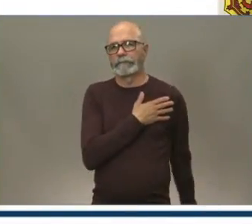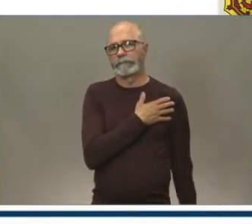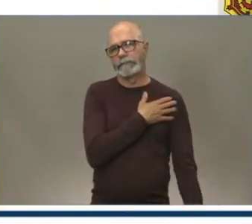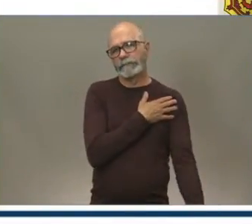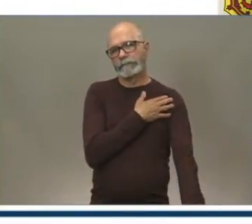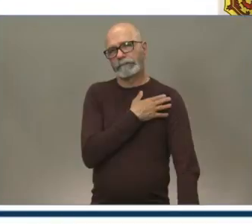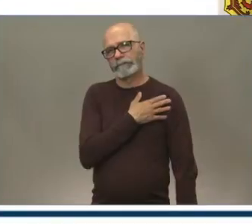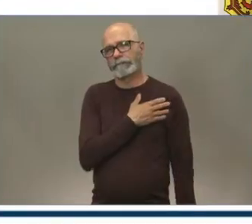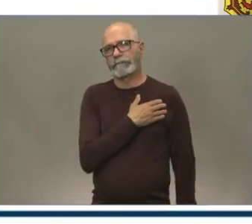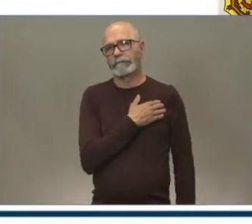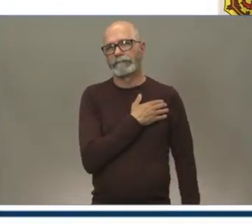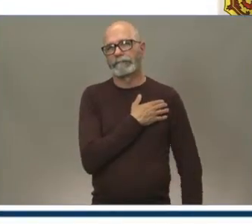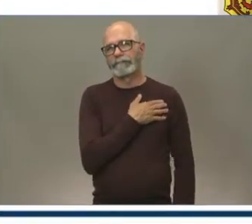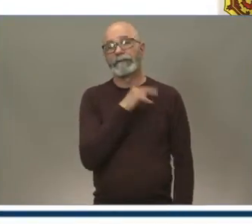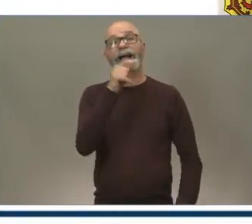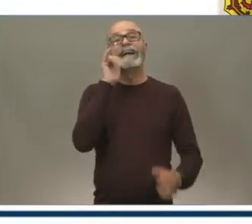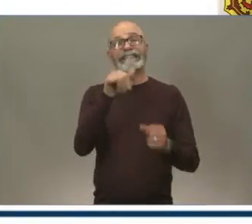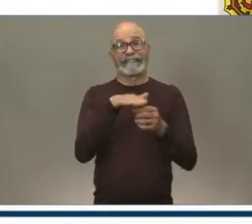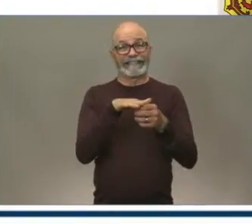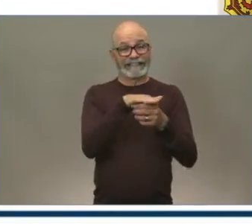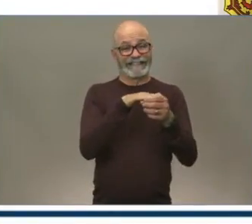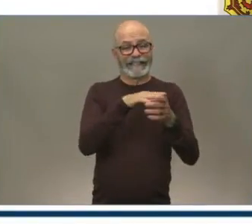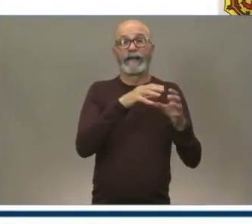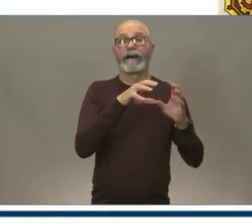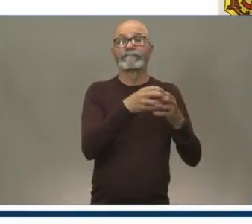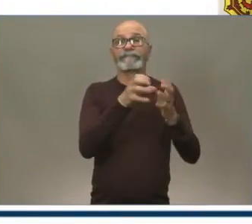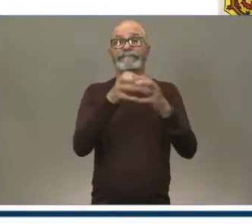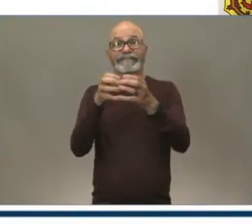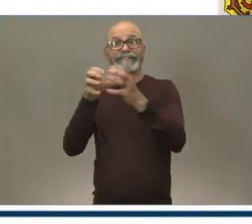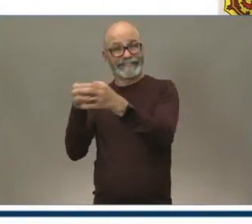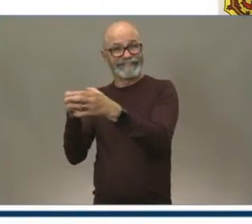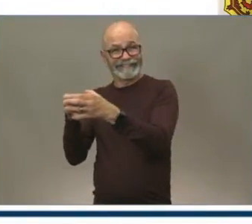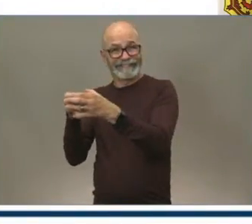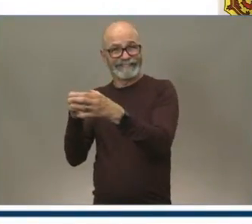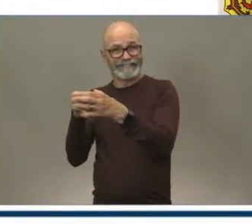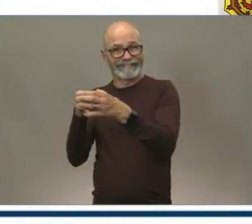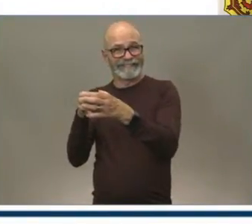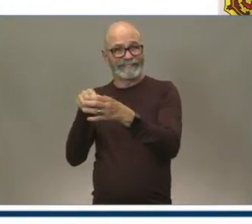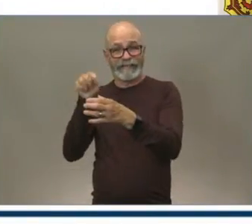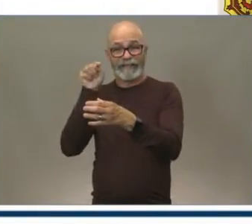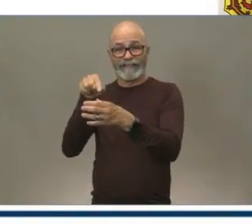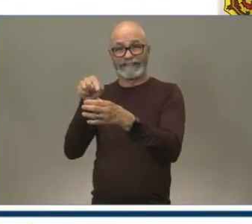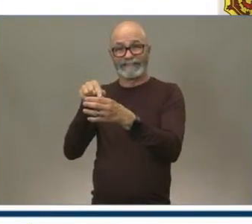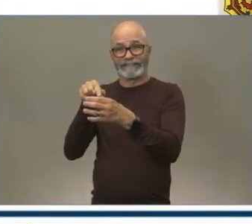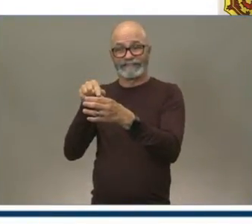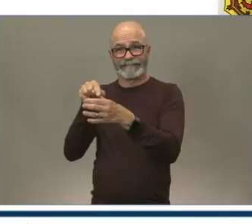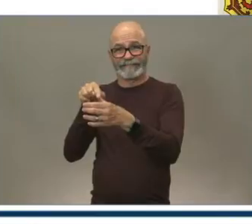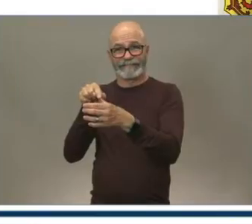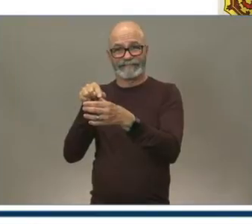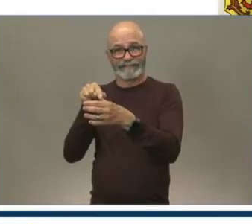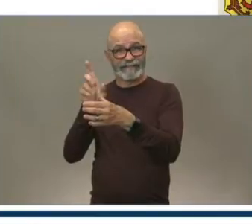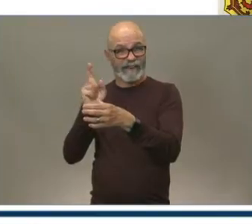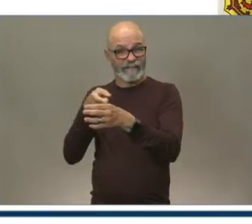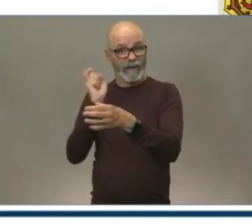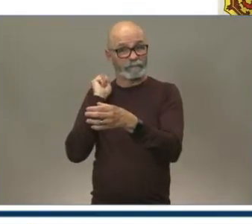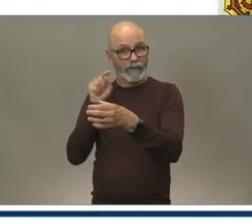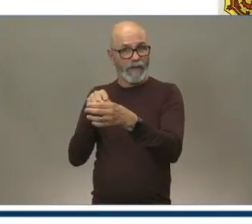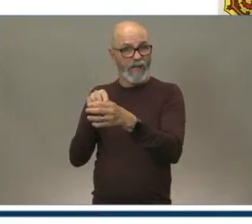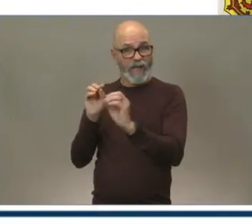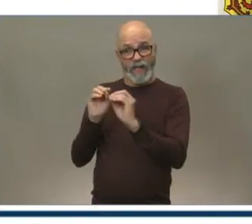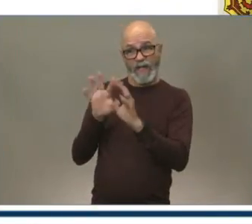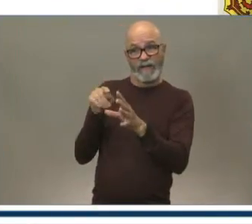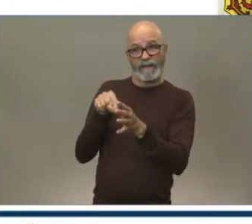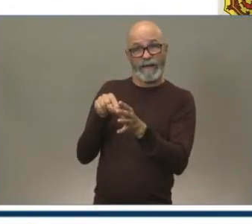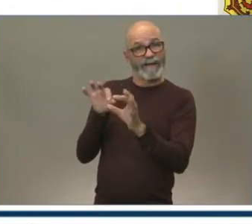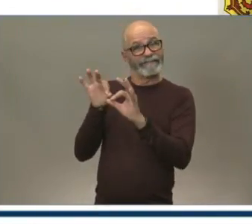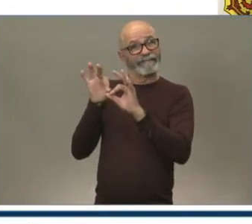talking about, is this sort of catalyst moment that you're talking about, is this a result of when family and friends gathered with people